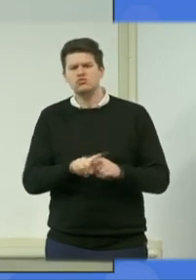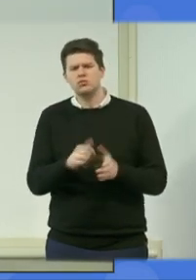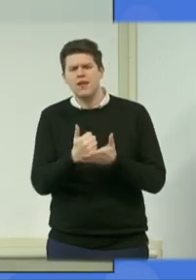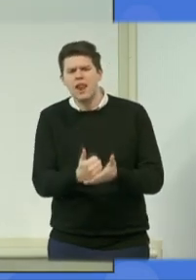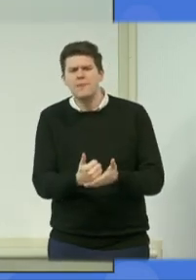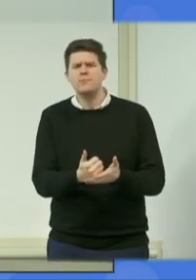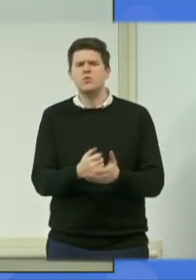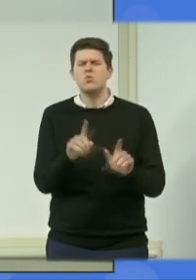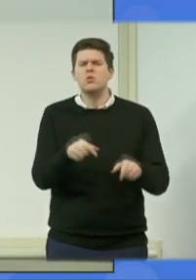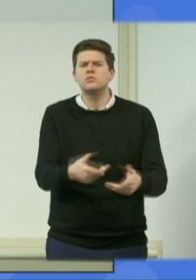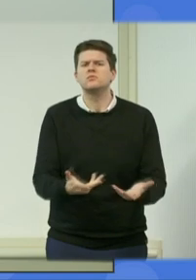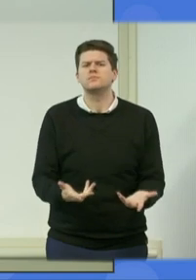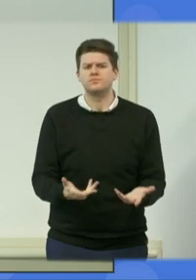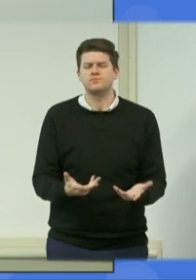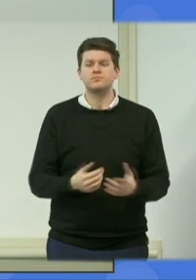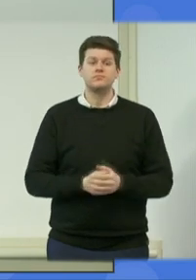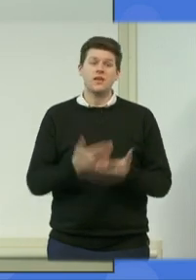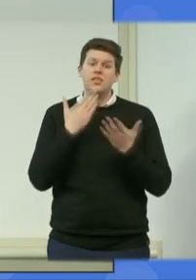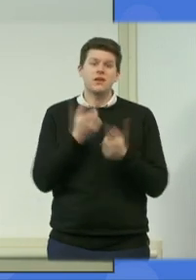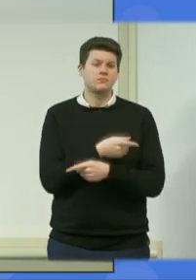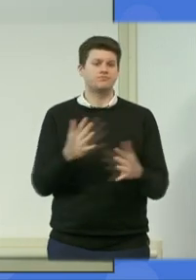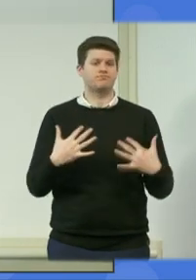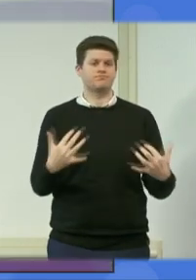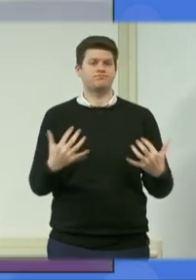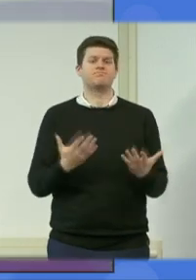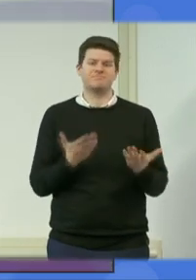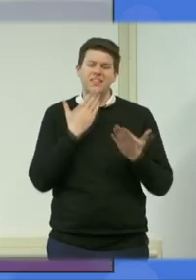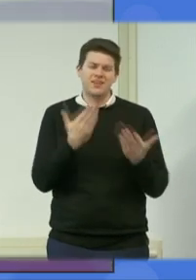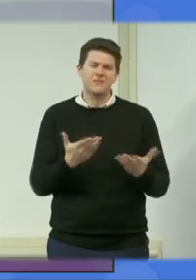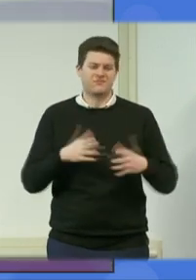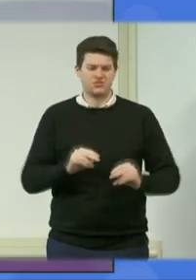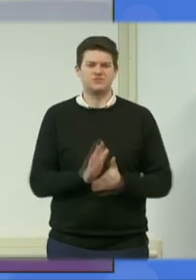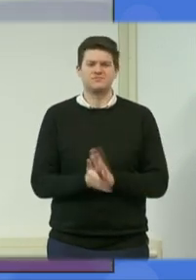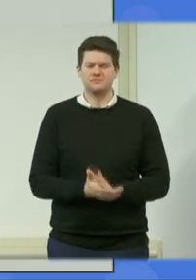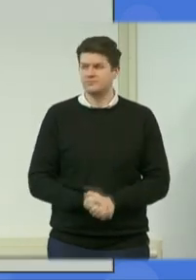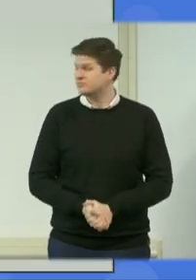Scotland? Thank you very much indeed, everybody. That was me.